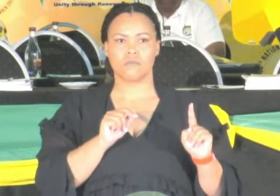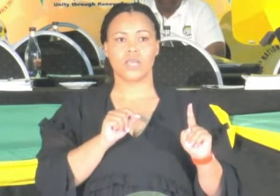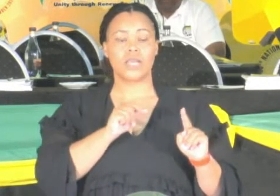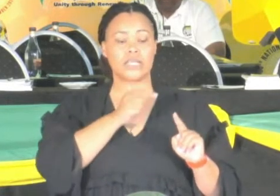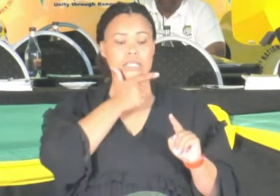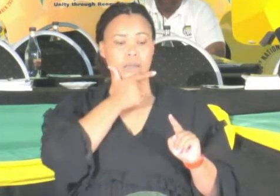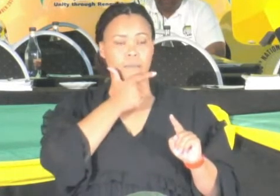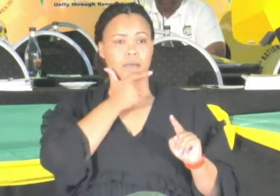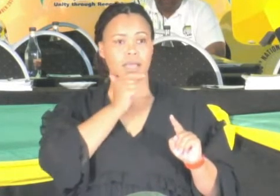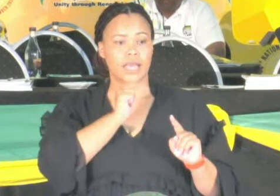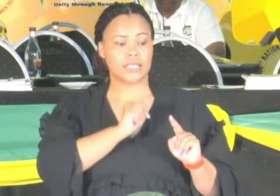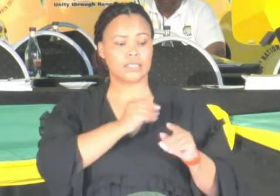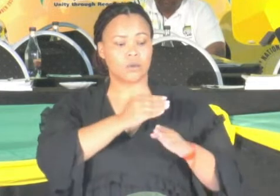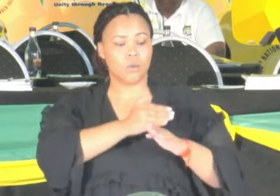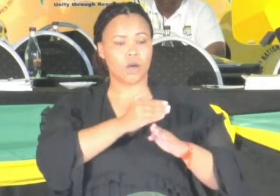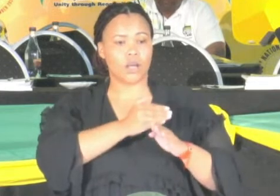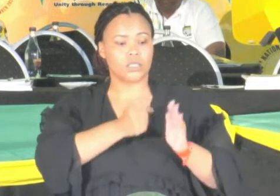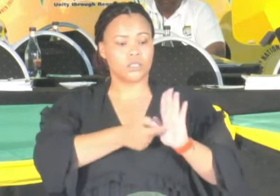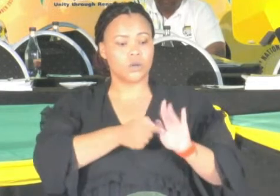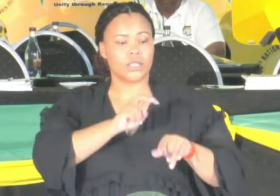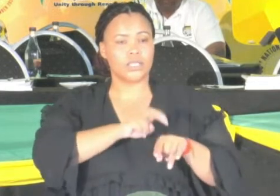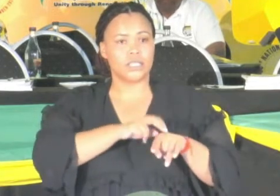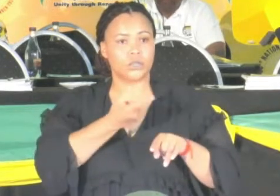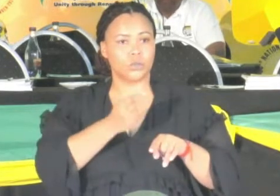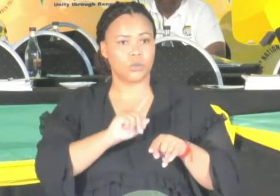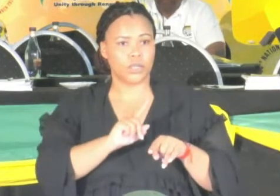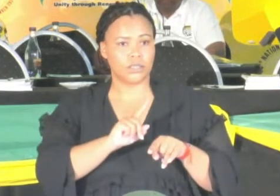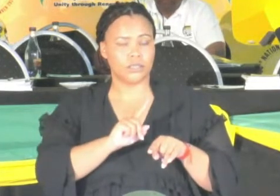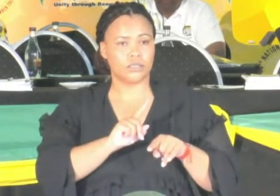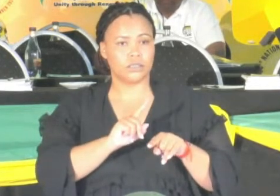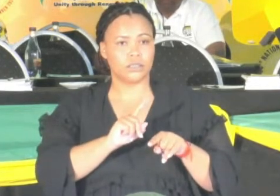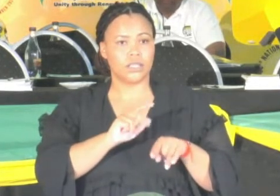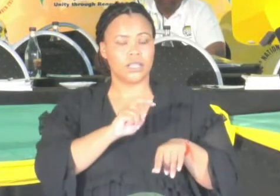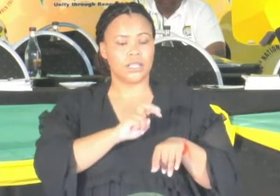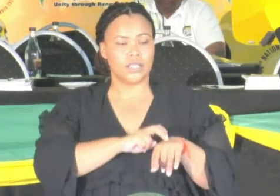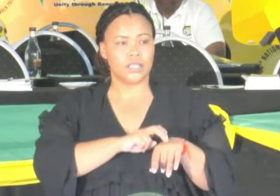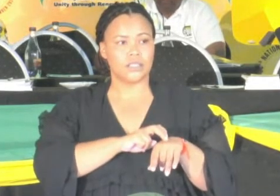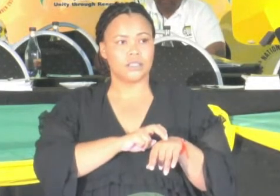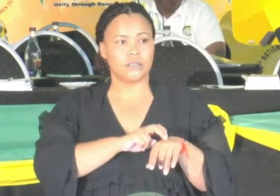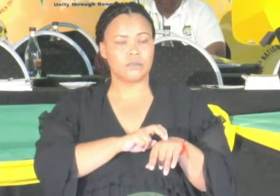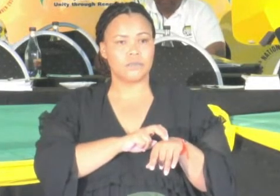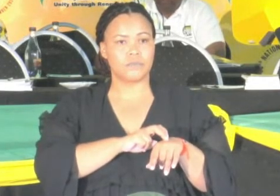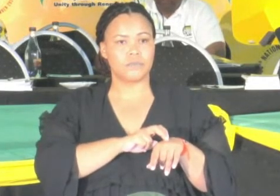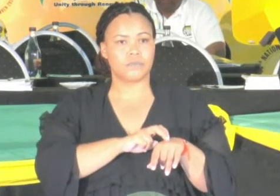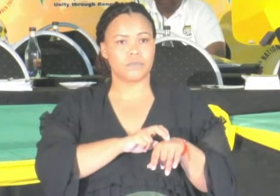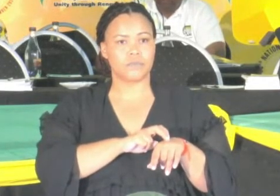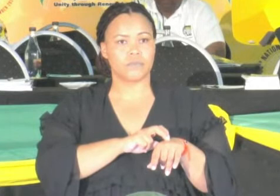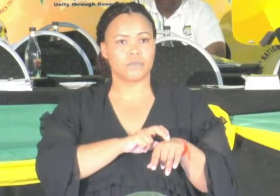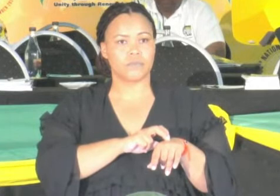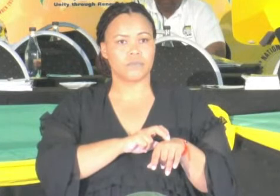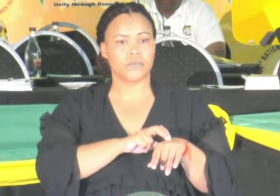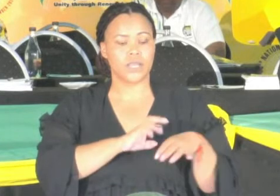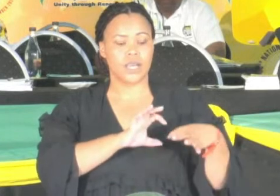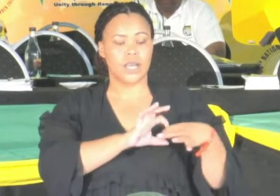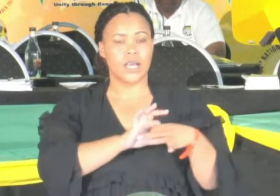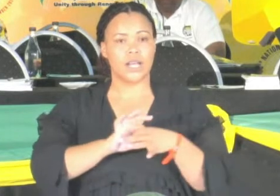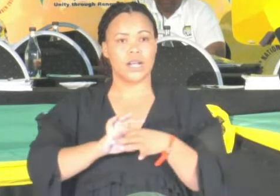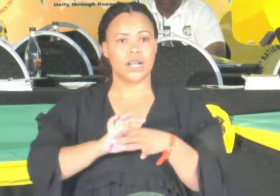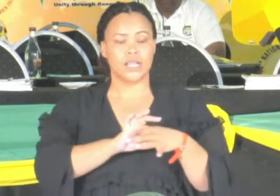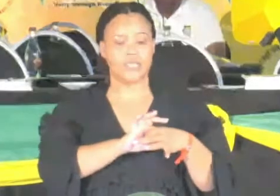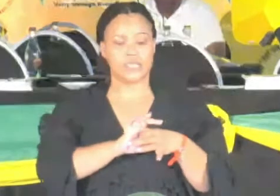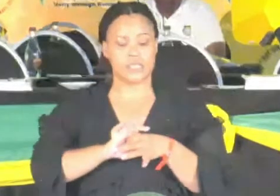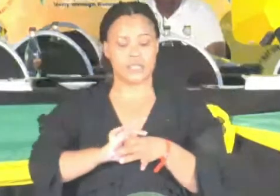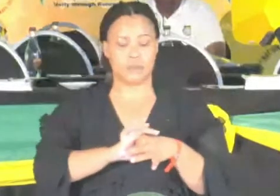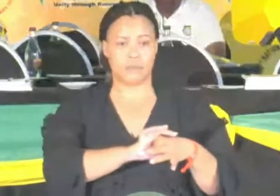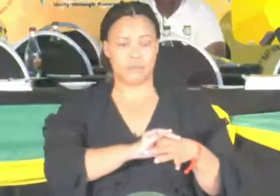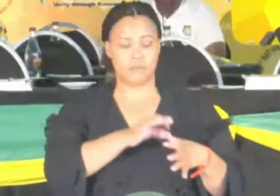in December is the need to restore our relationship as a movement with the people